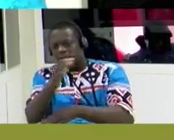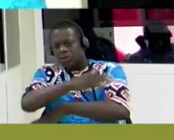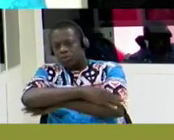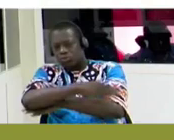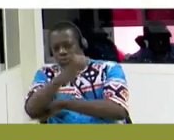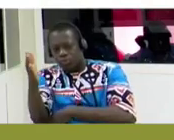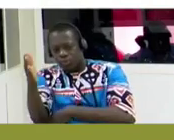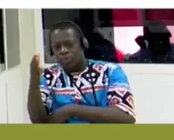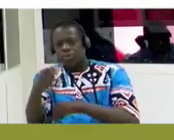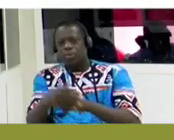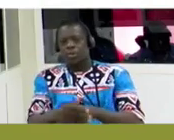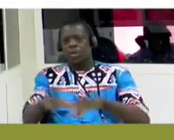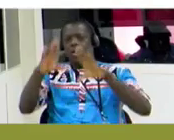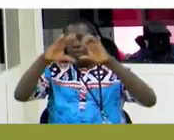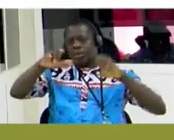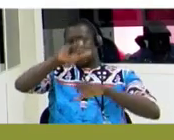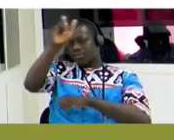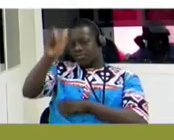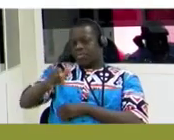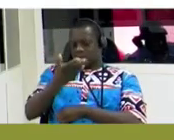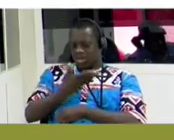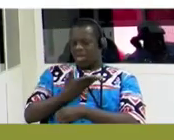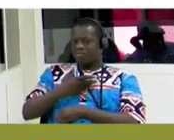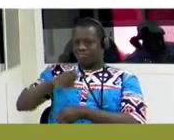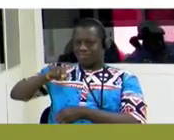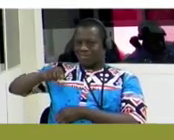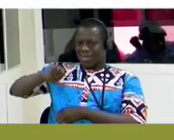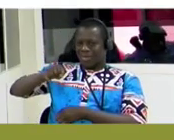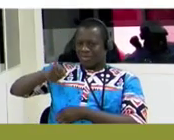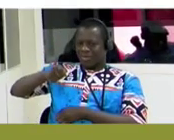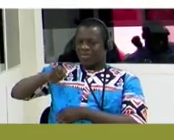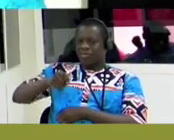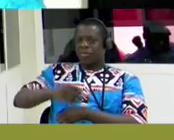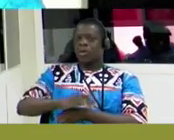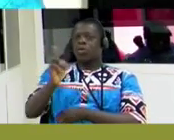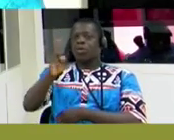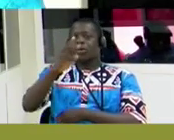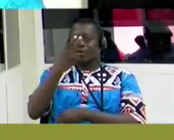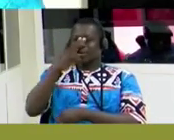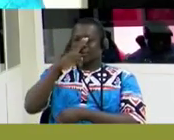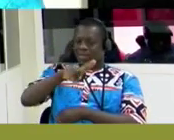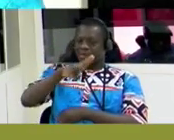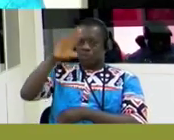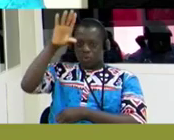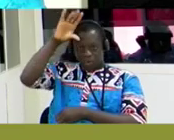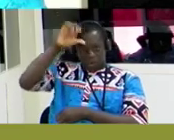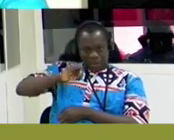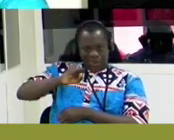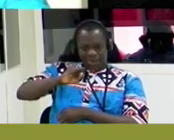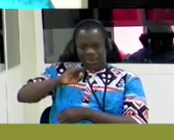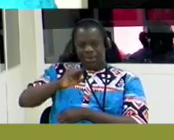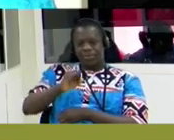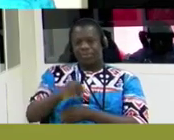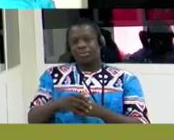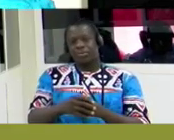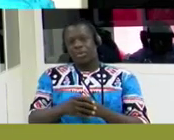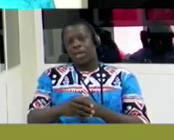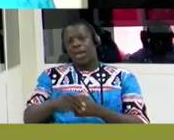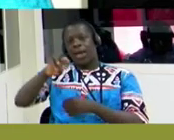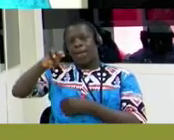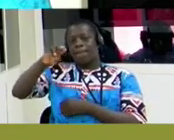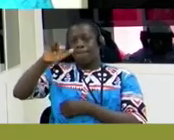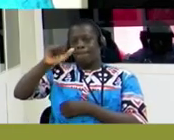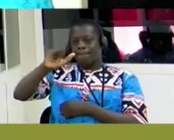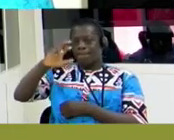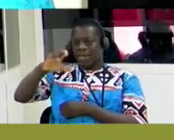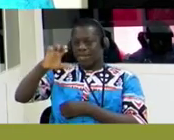The prison officers are having their keys. Yes, what I'm trying to drive at is, mm-hmm. Martin, you,